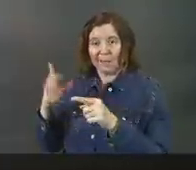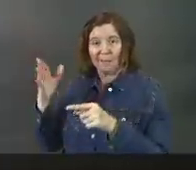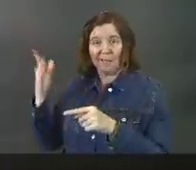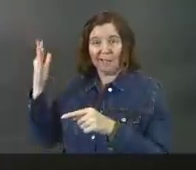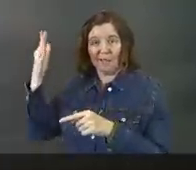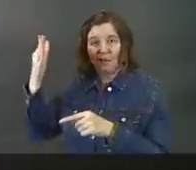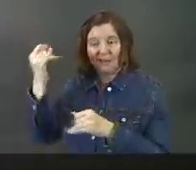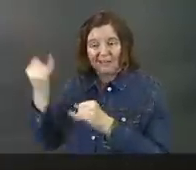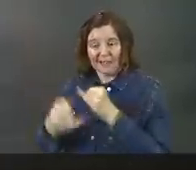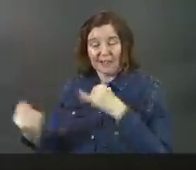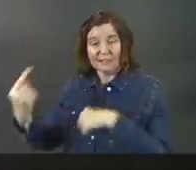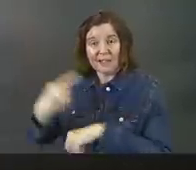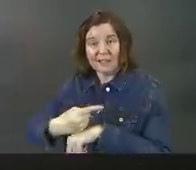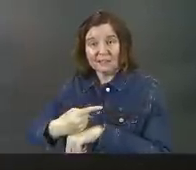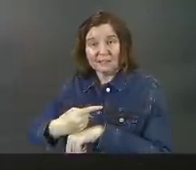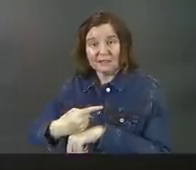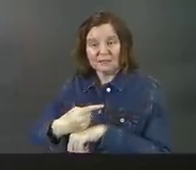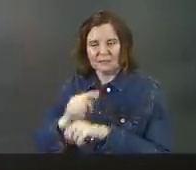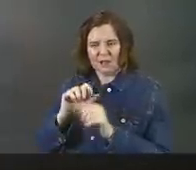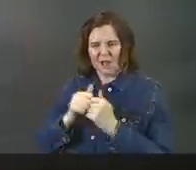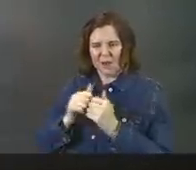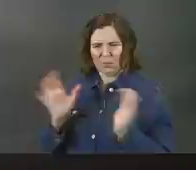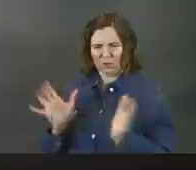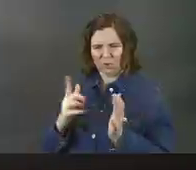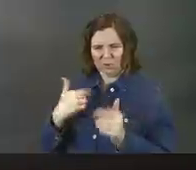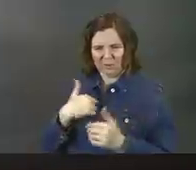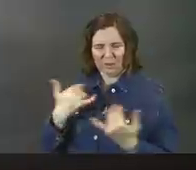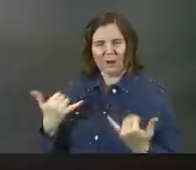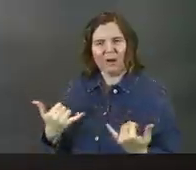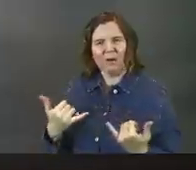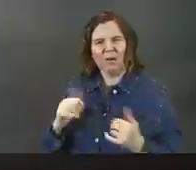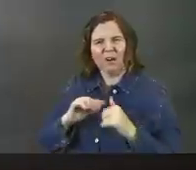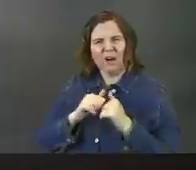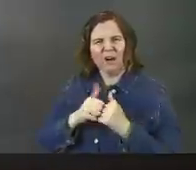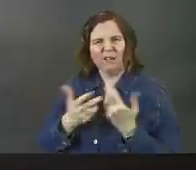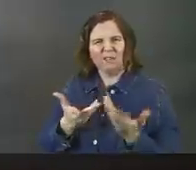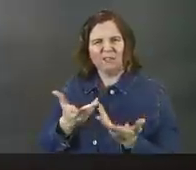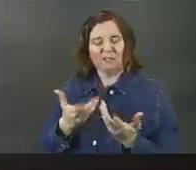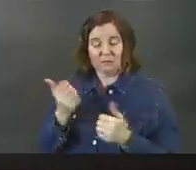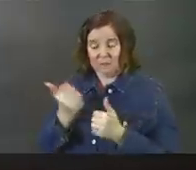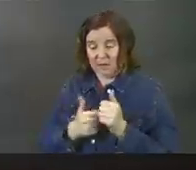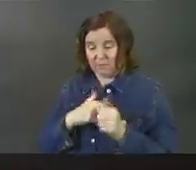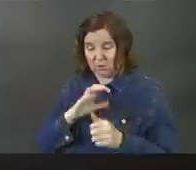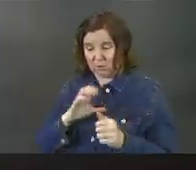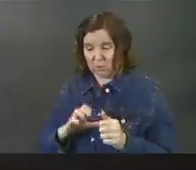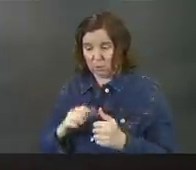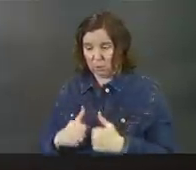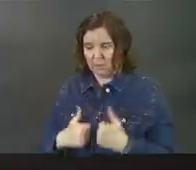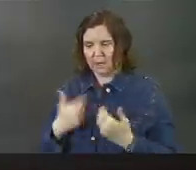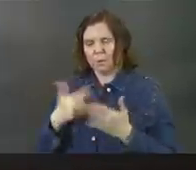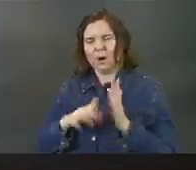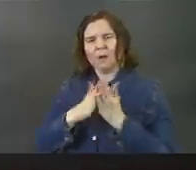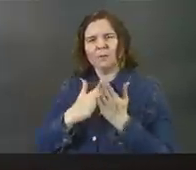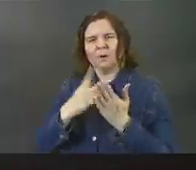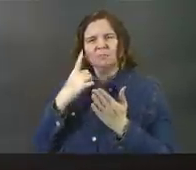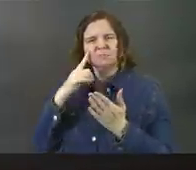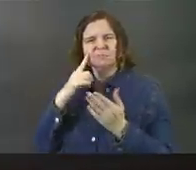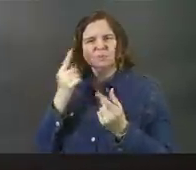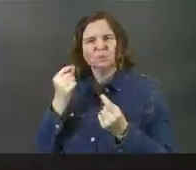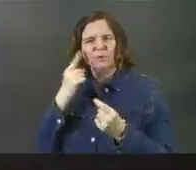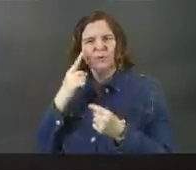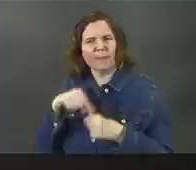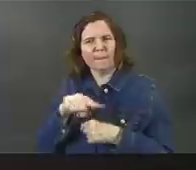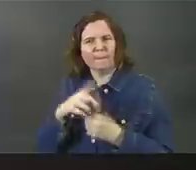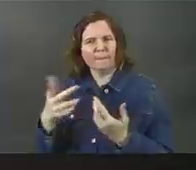be like in the last days, how is that encouraging to me right here, right now? And every single Christian who's lived, what is this book supposed to do for